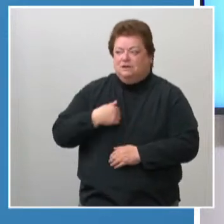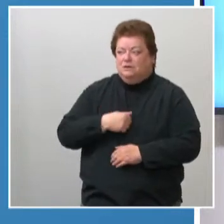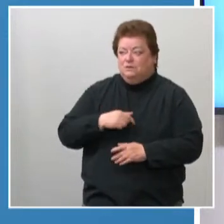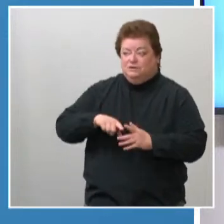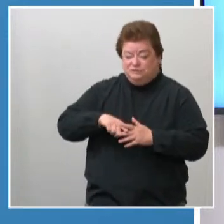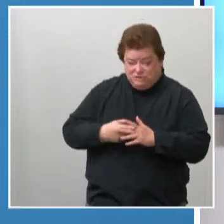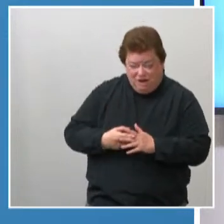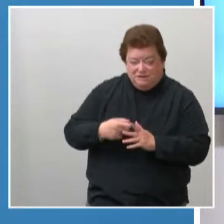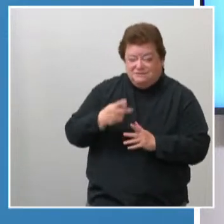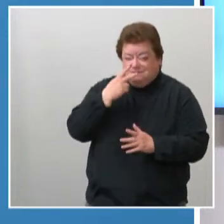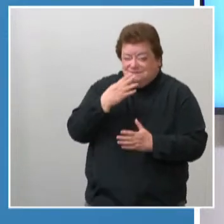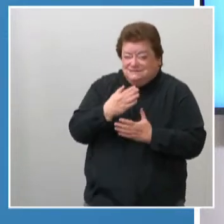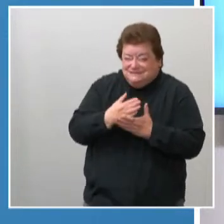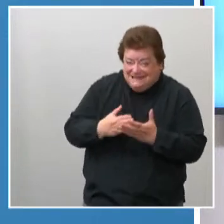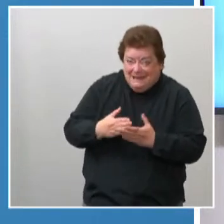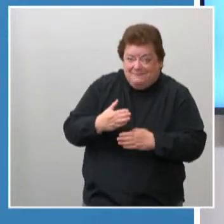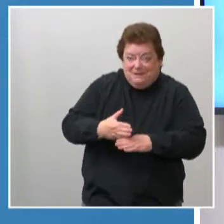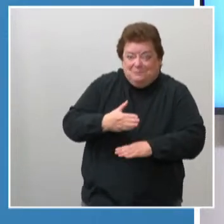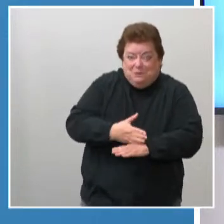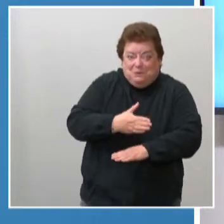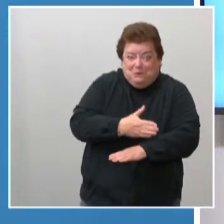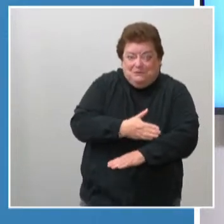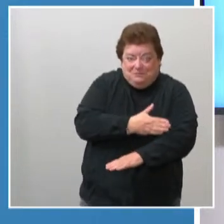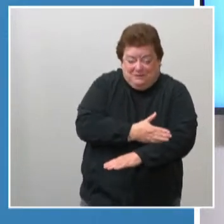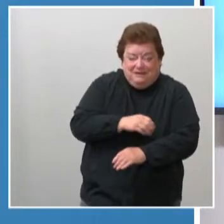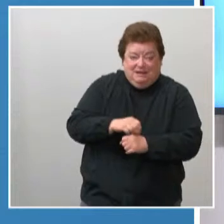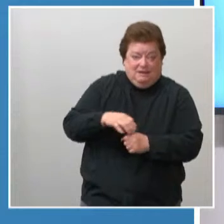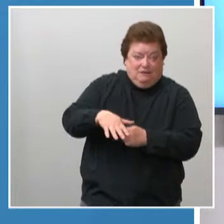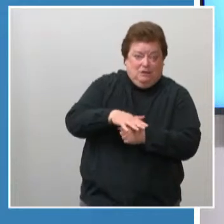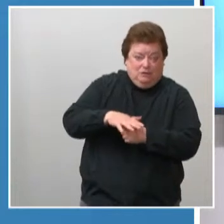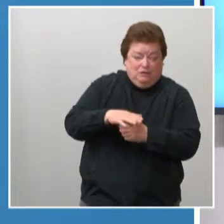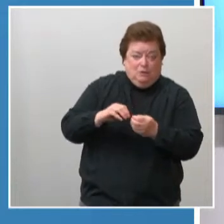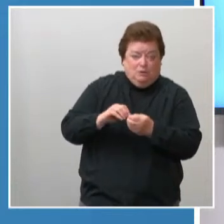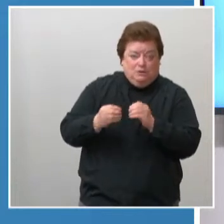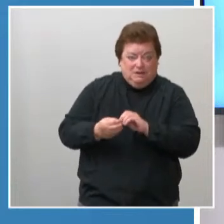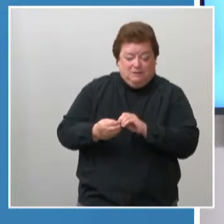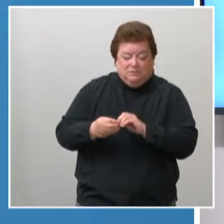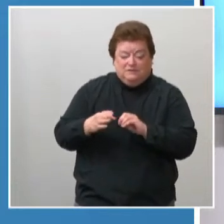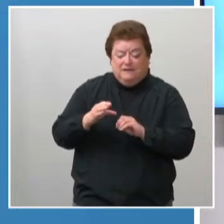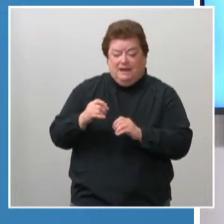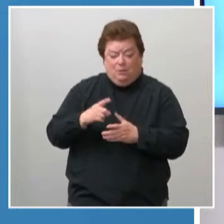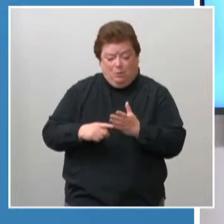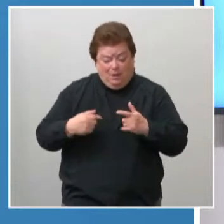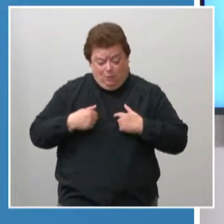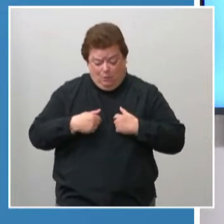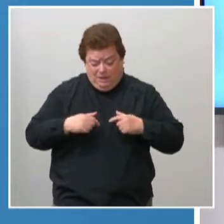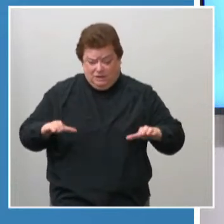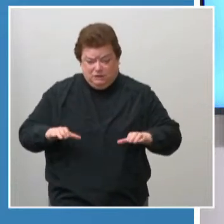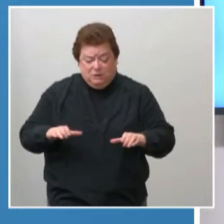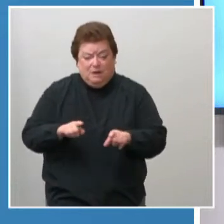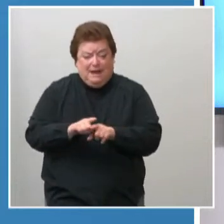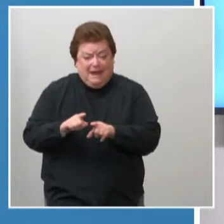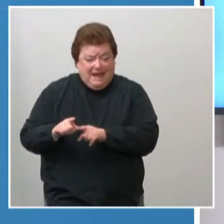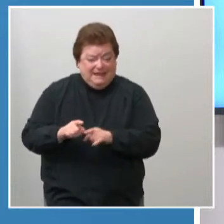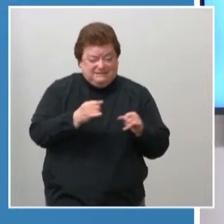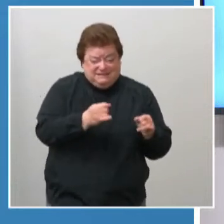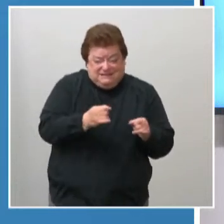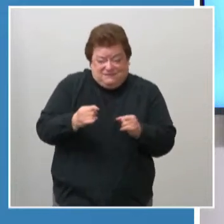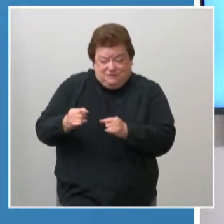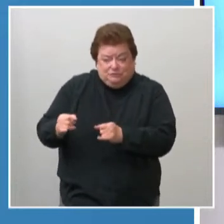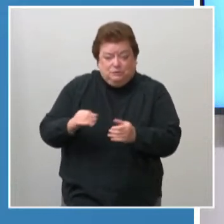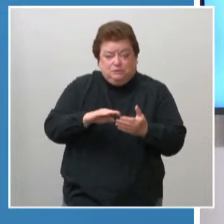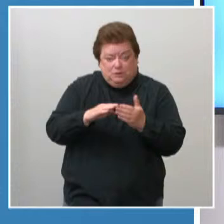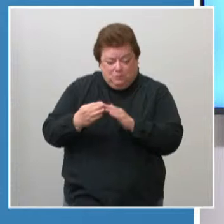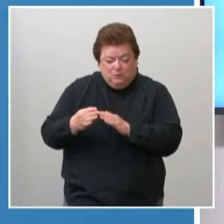some improvement in our local case numbers, and the actions we've been taking as individuals and as a community are making